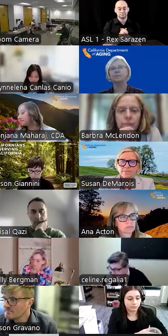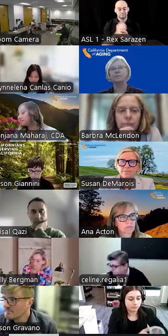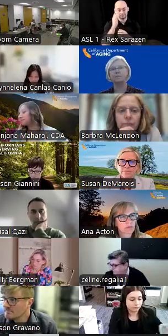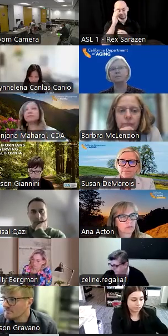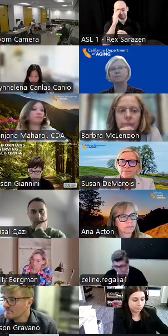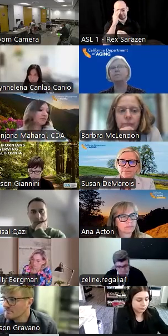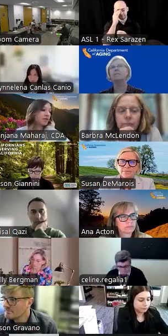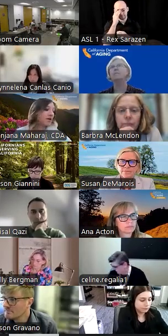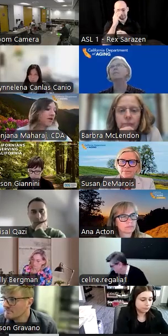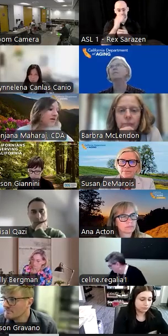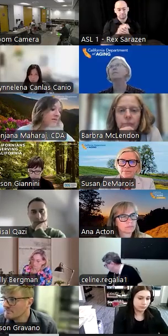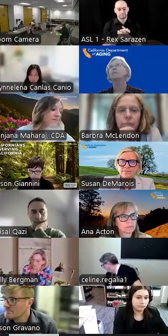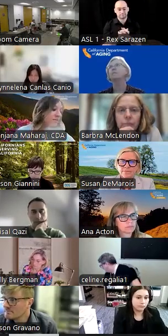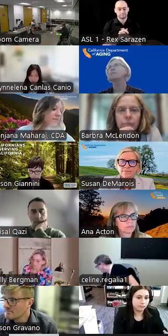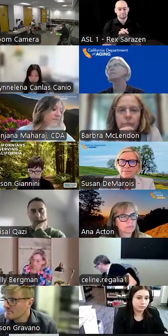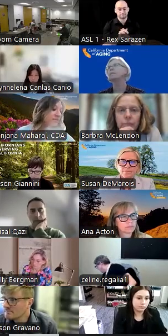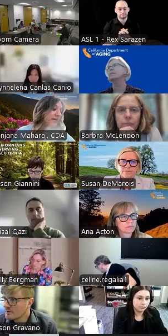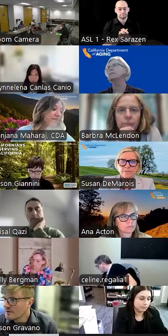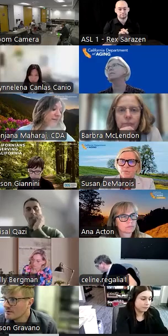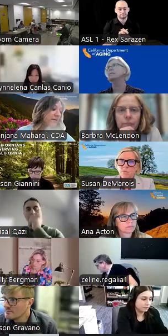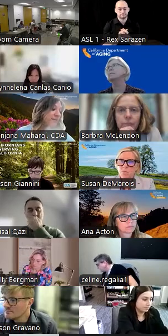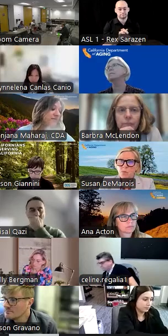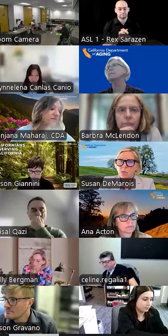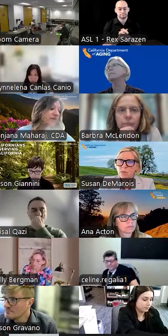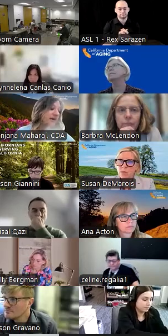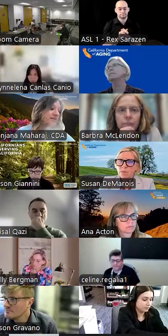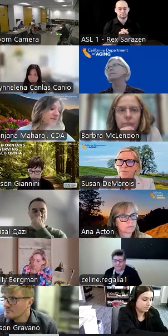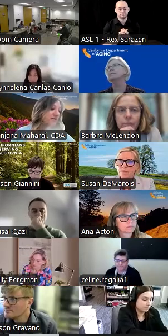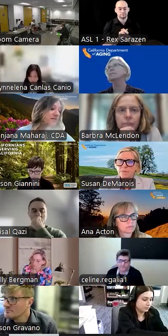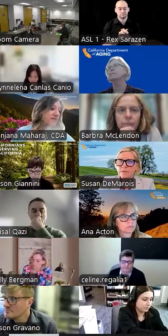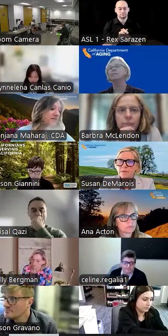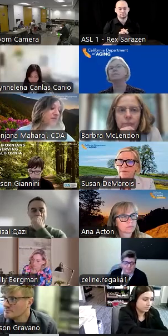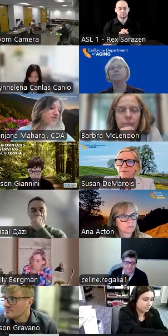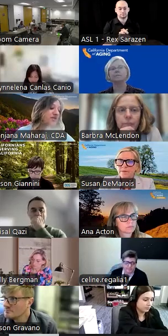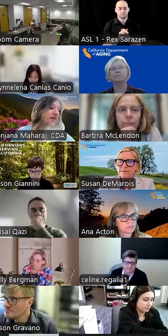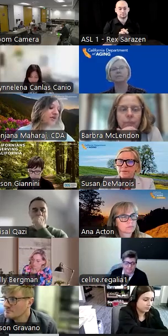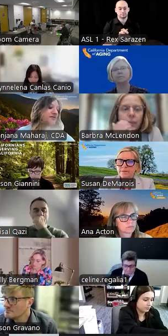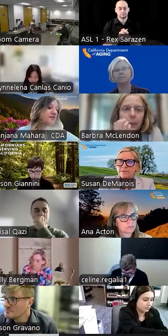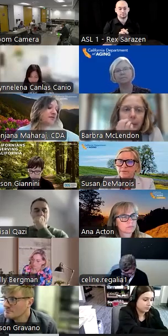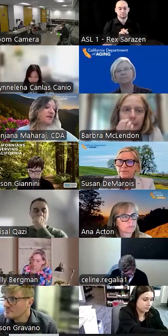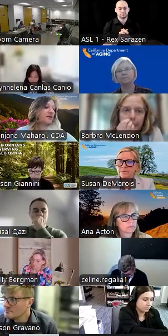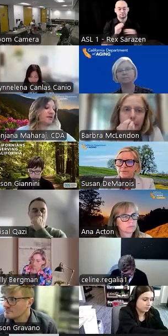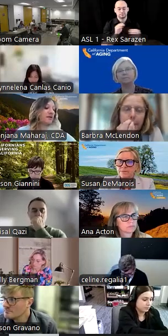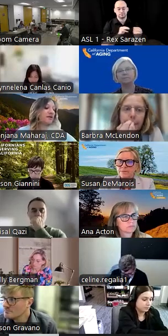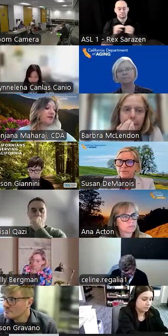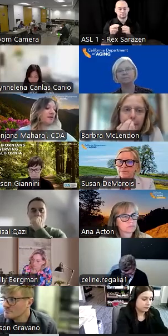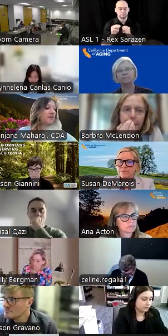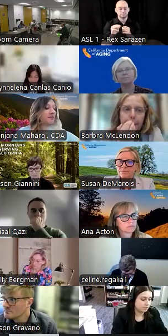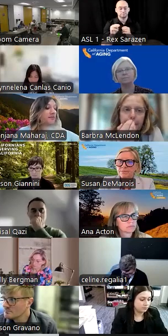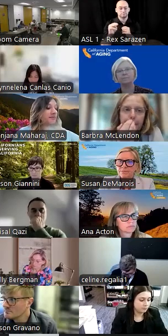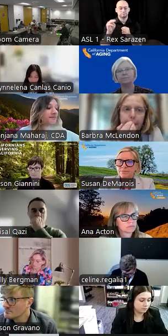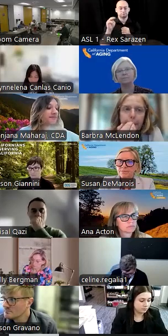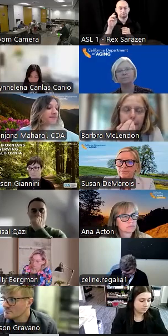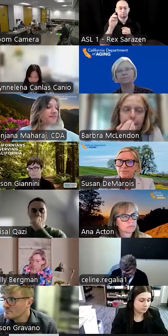we move on. Right? Did you have, so it has been The motion carries. So the